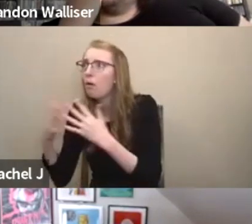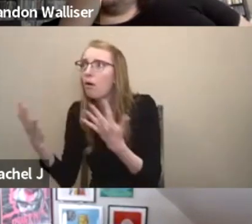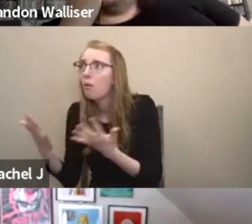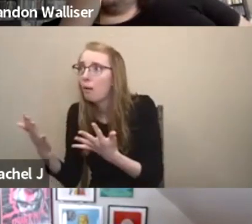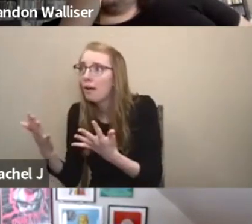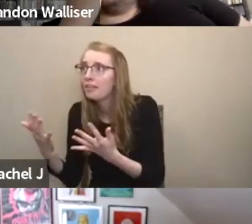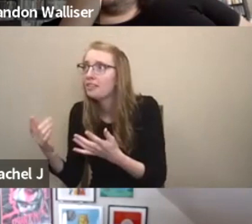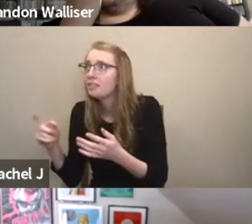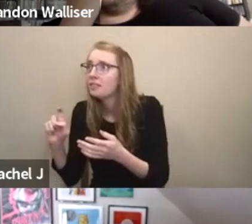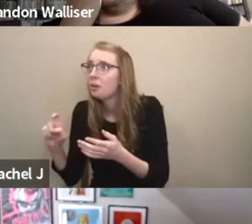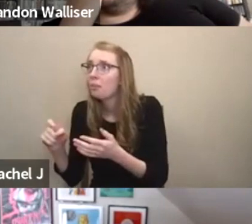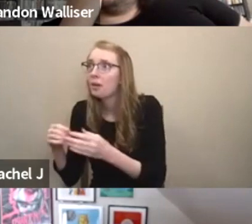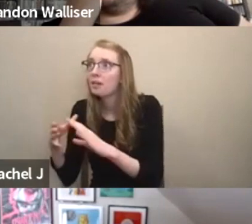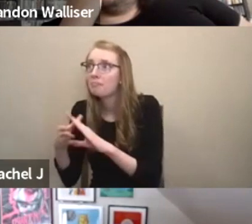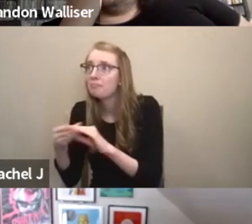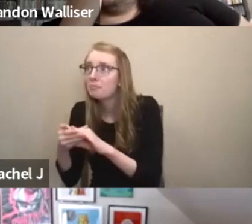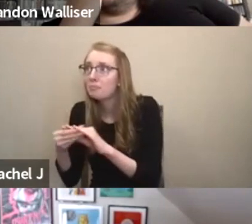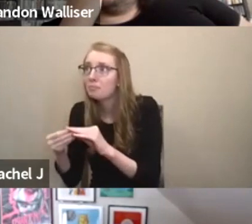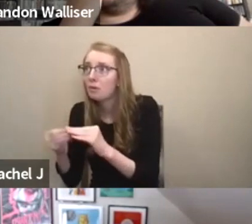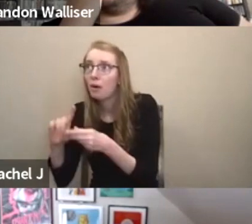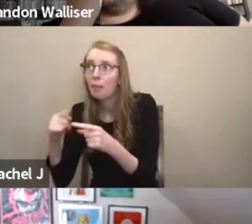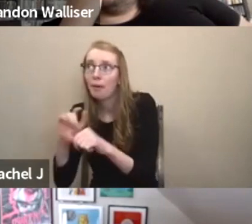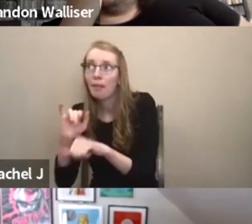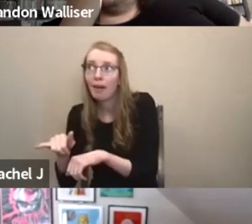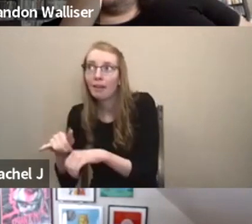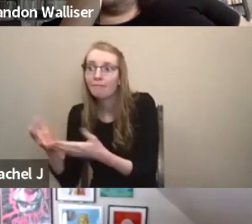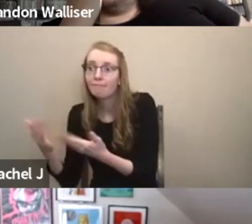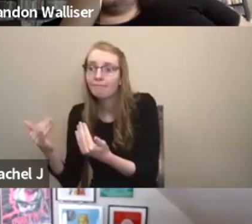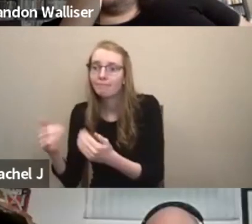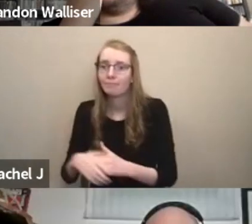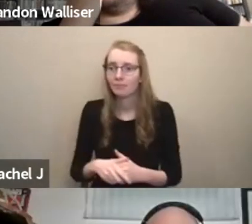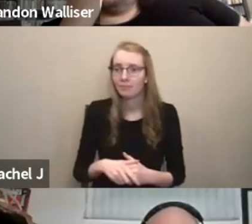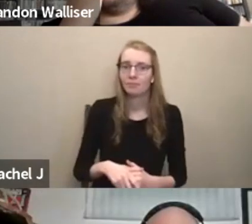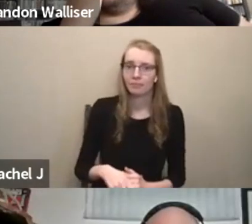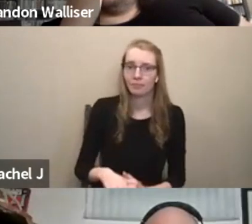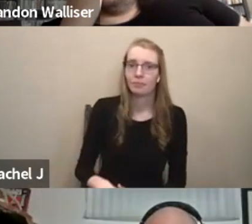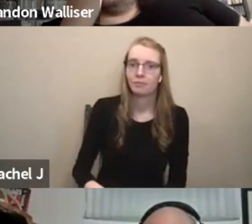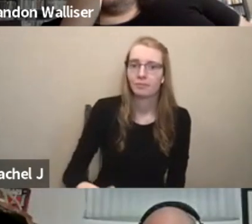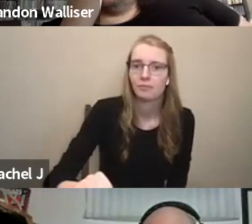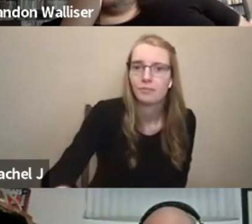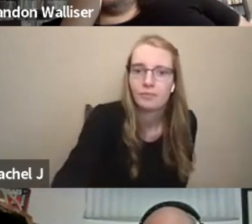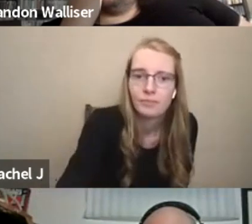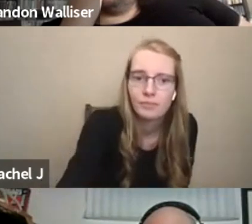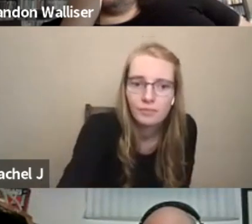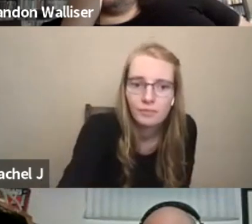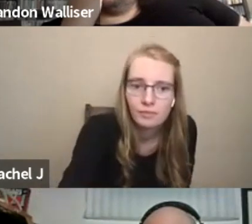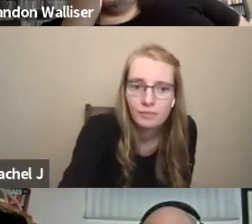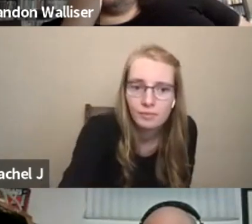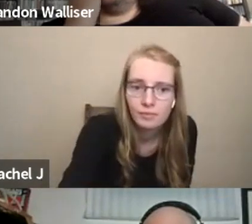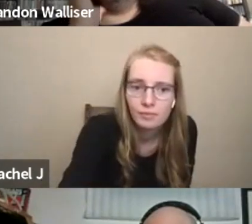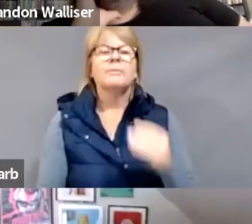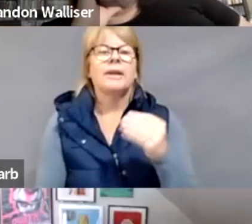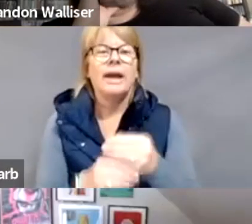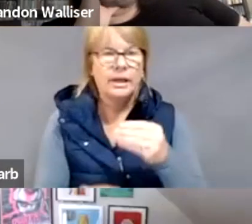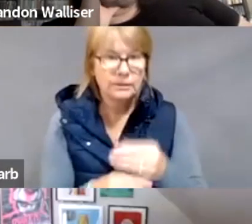that sequence of events. 250, Jennifer. Yeah, I'd add on to what Jennifer's just said to say, like,